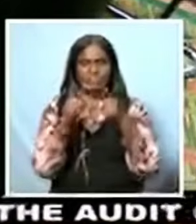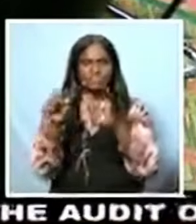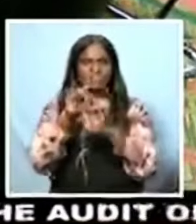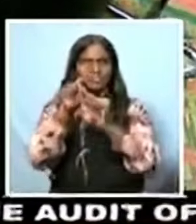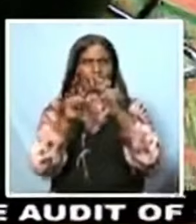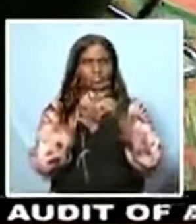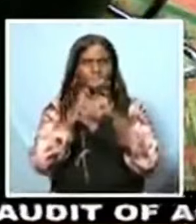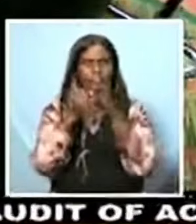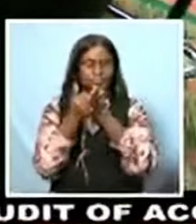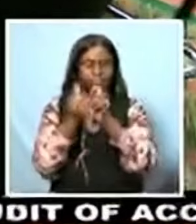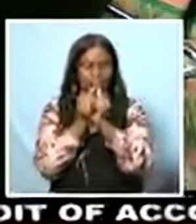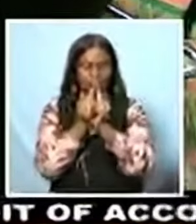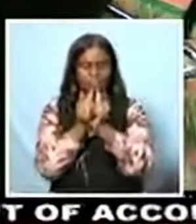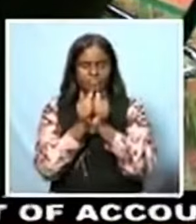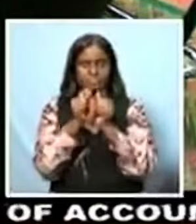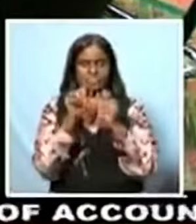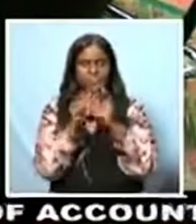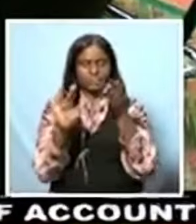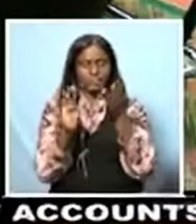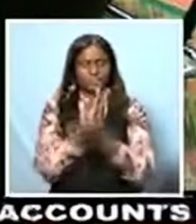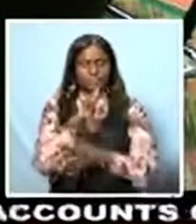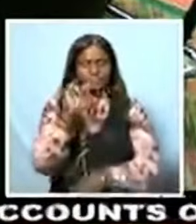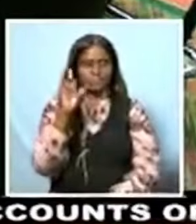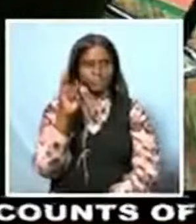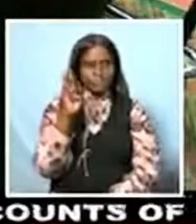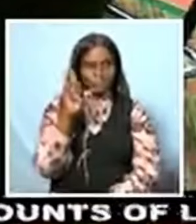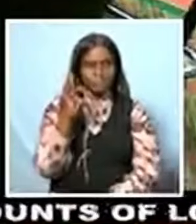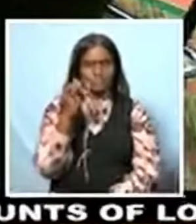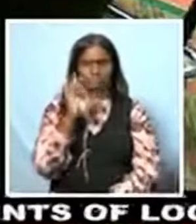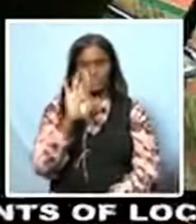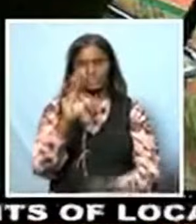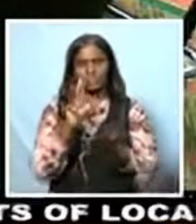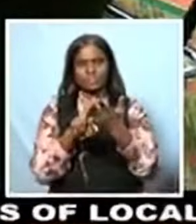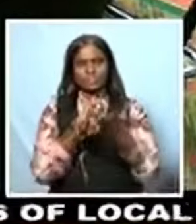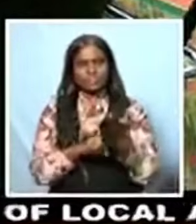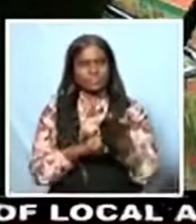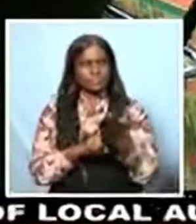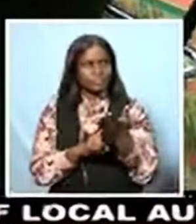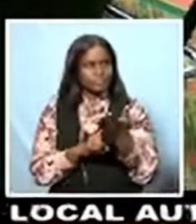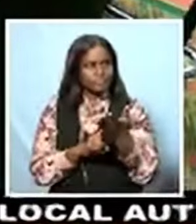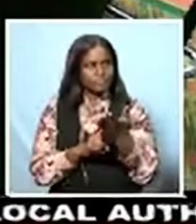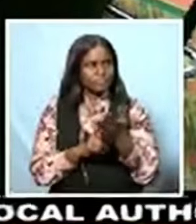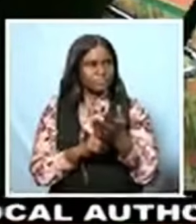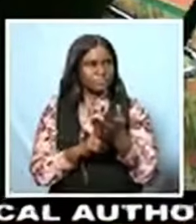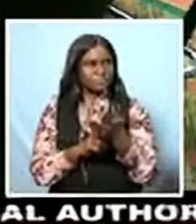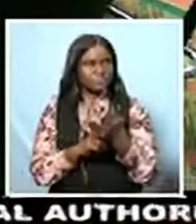altogether. On page 16 of their submission,